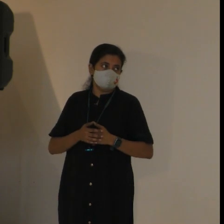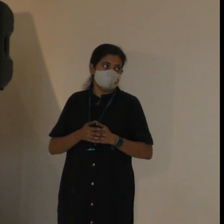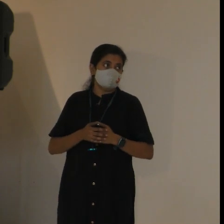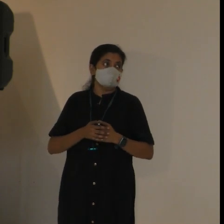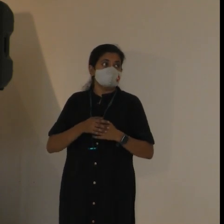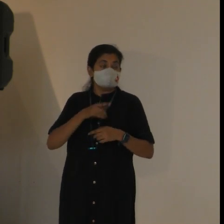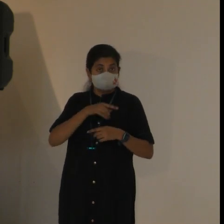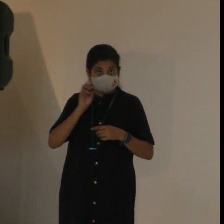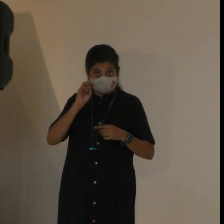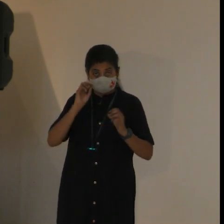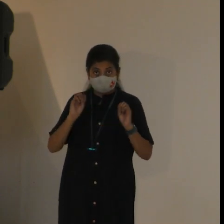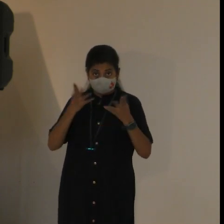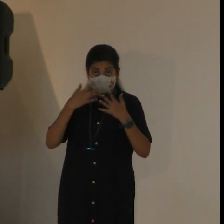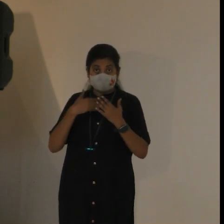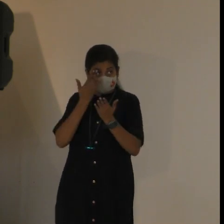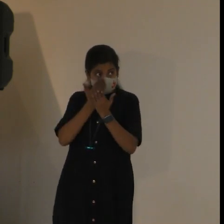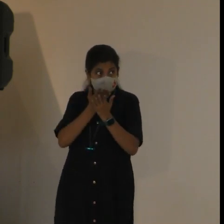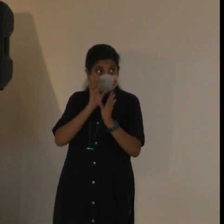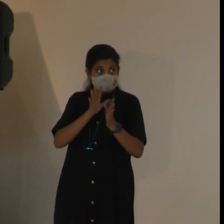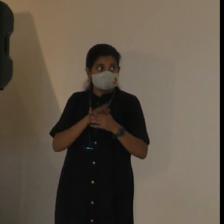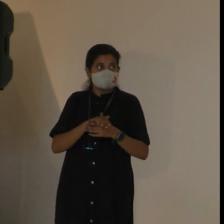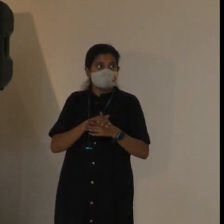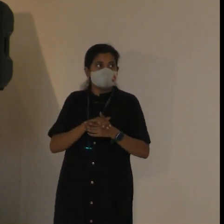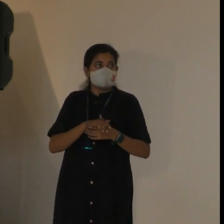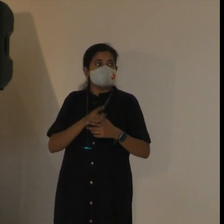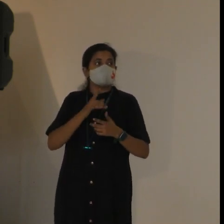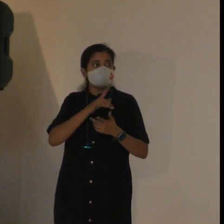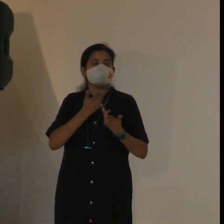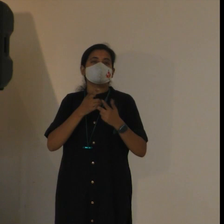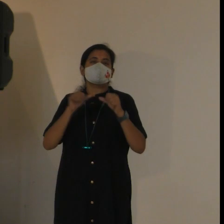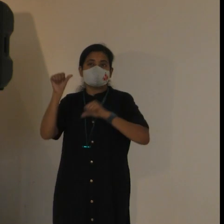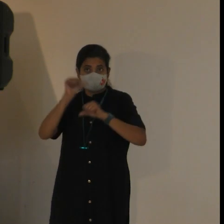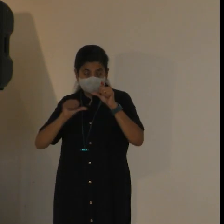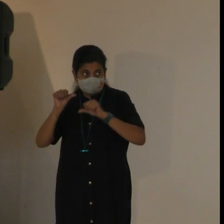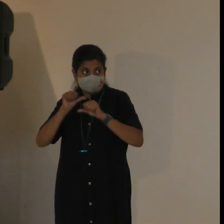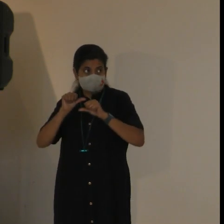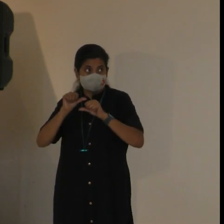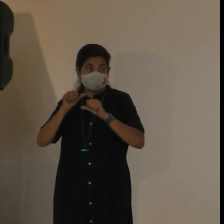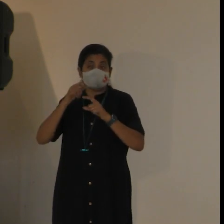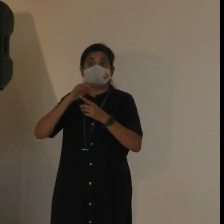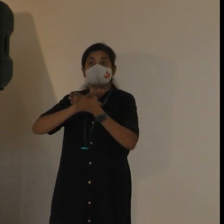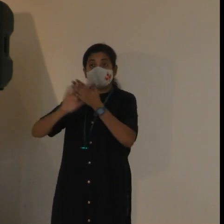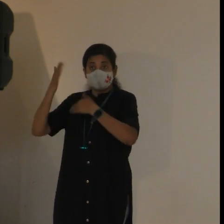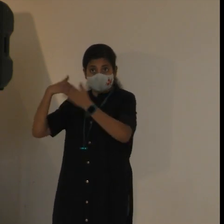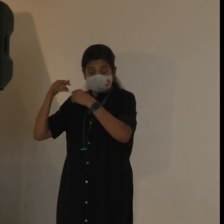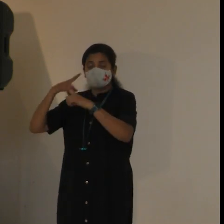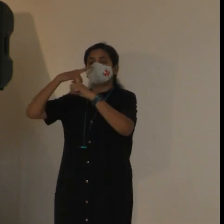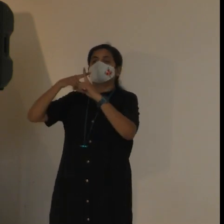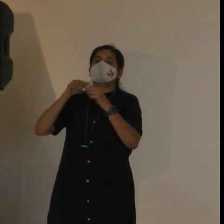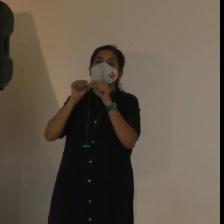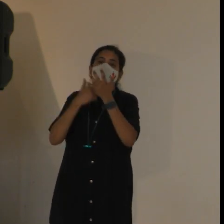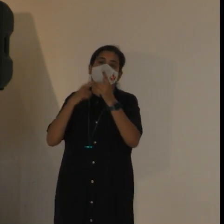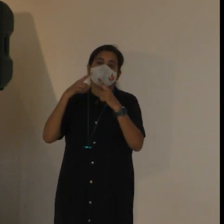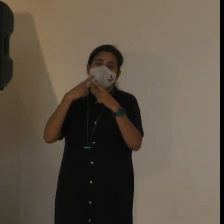in my initial proposal, I was also going to look at, it was going to work between science, history and art.